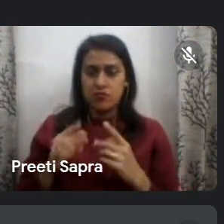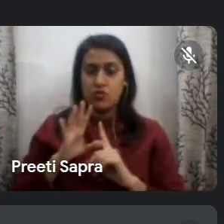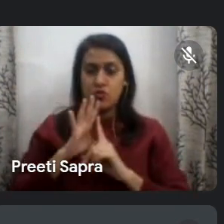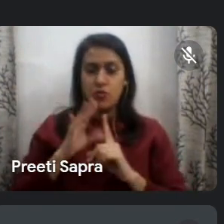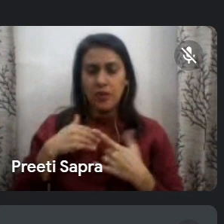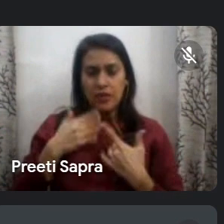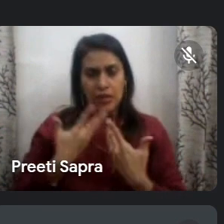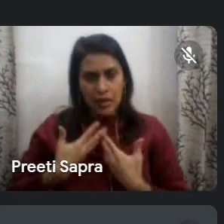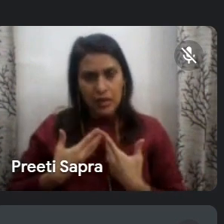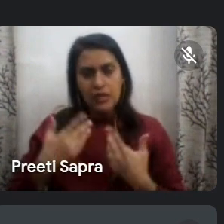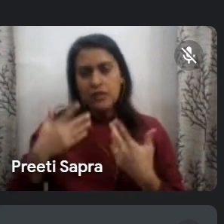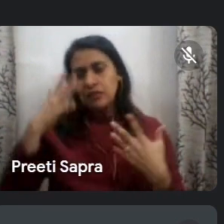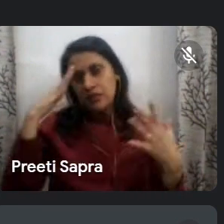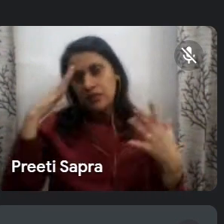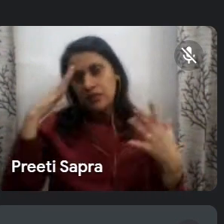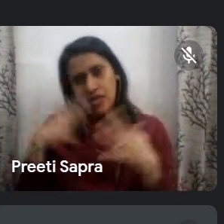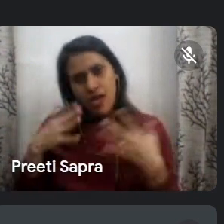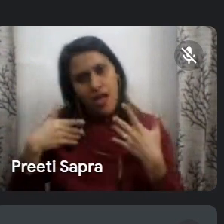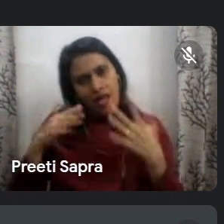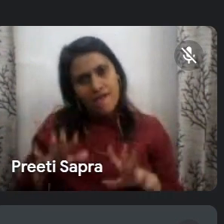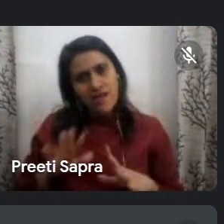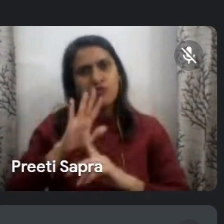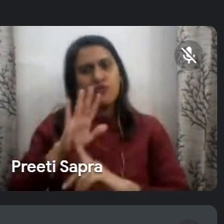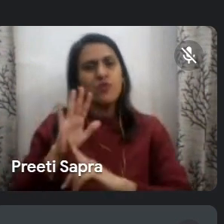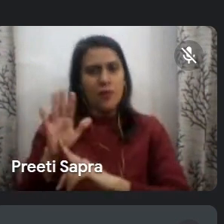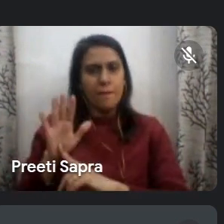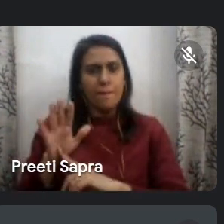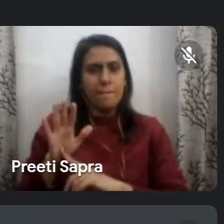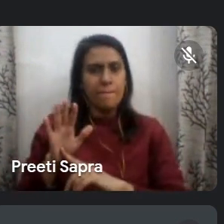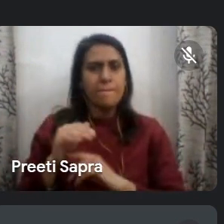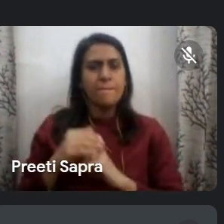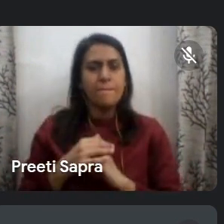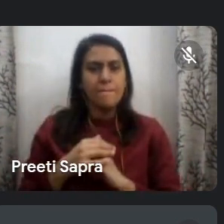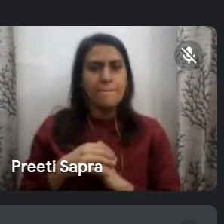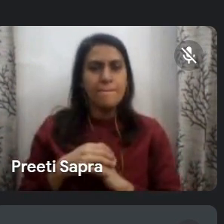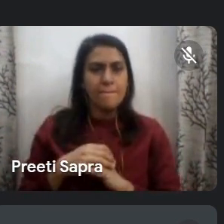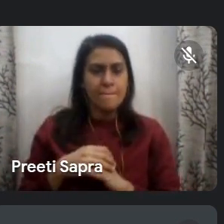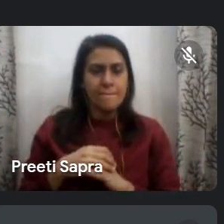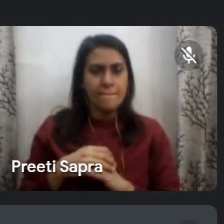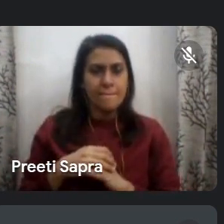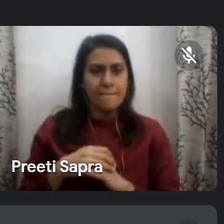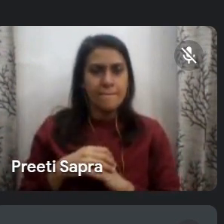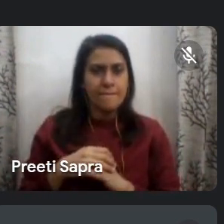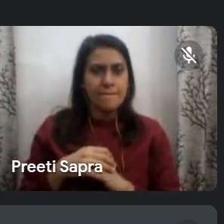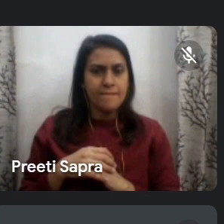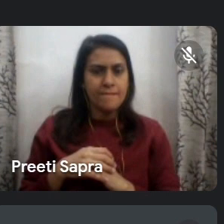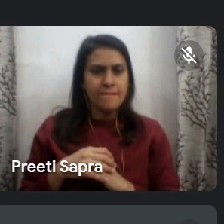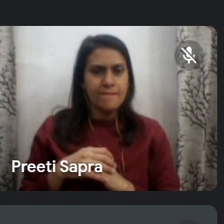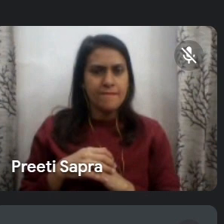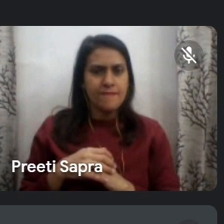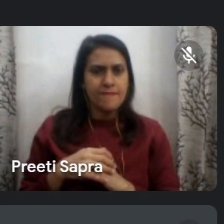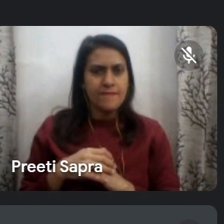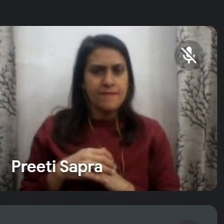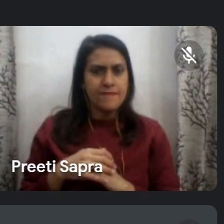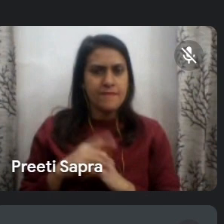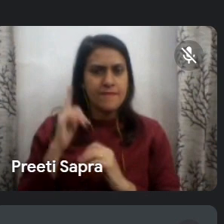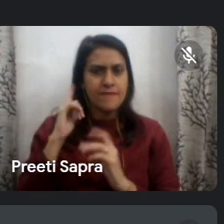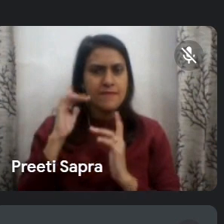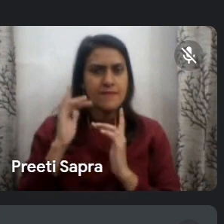really uh, really like kind of uh,